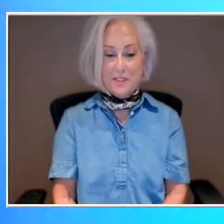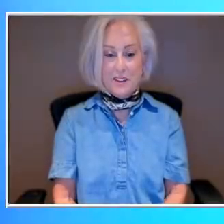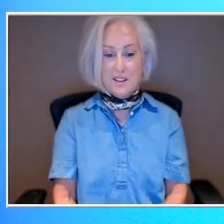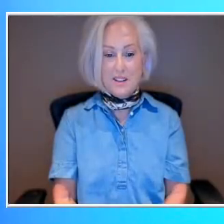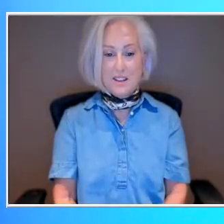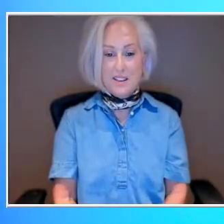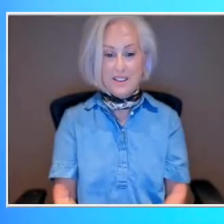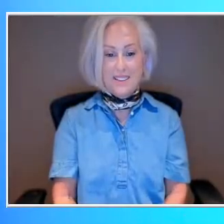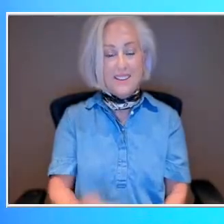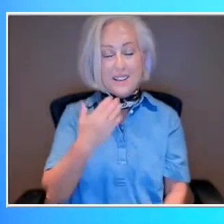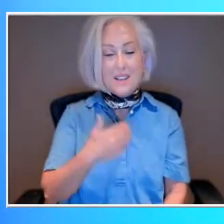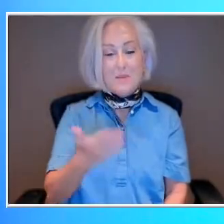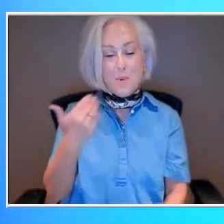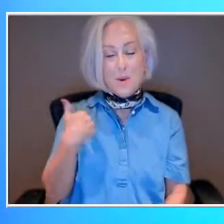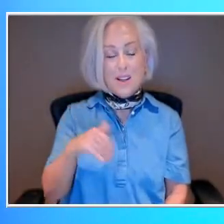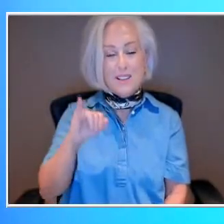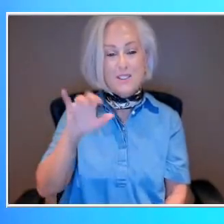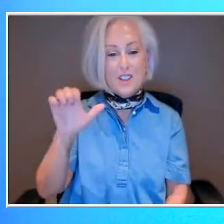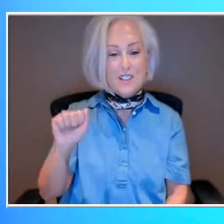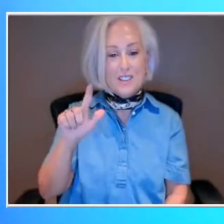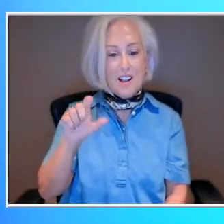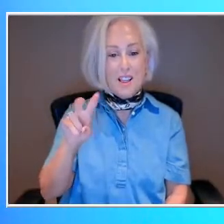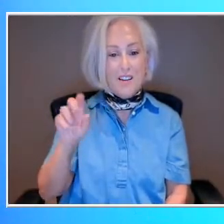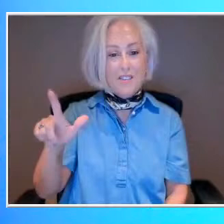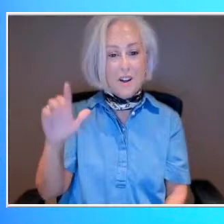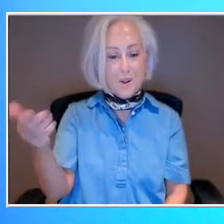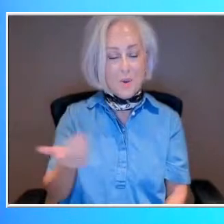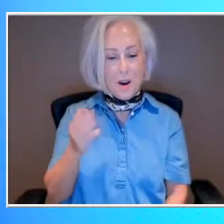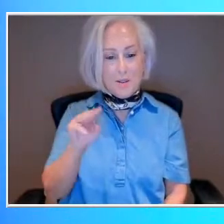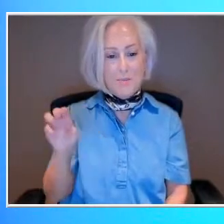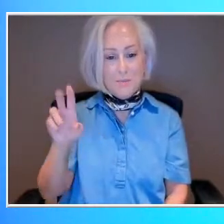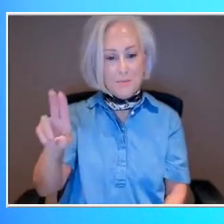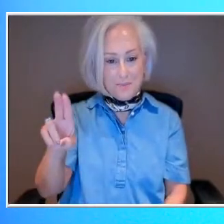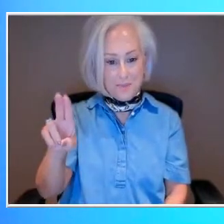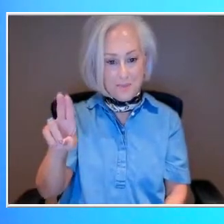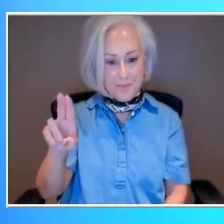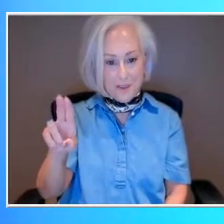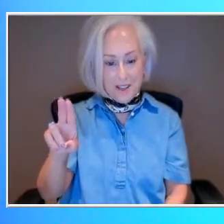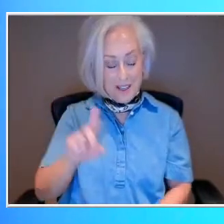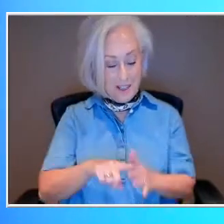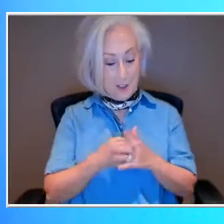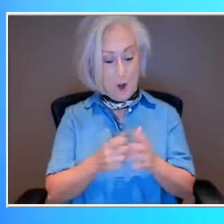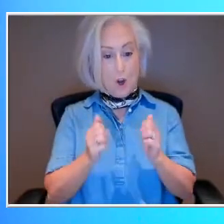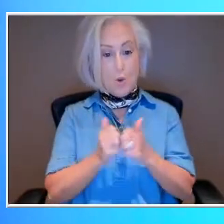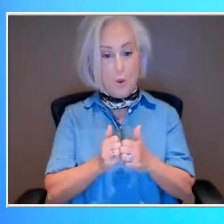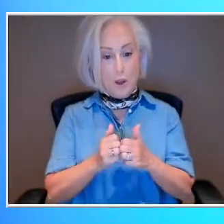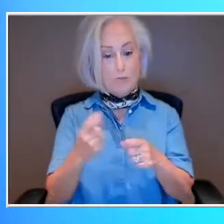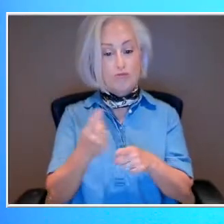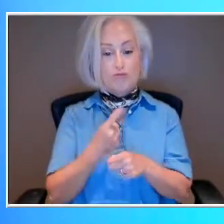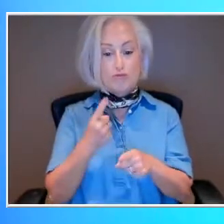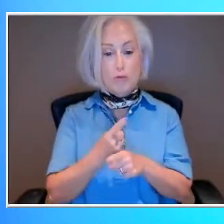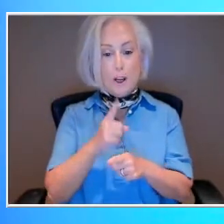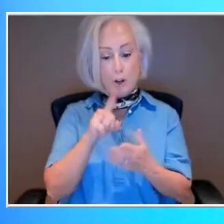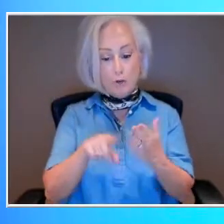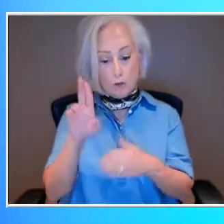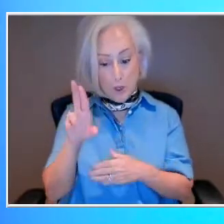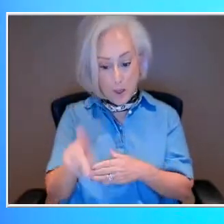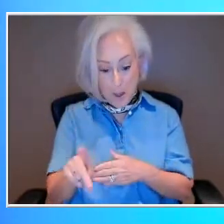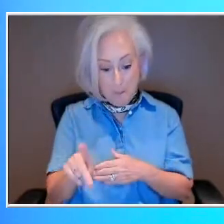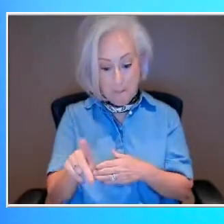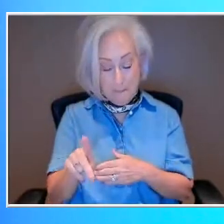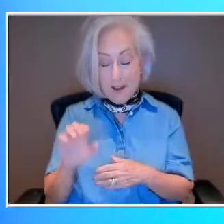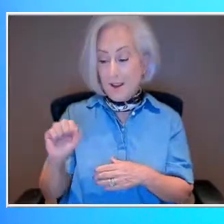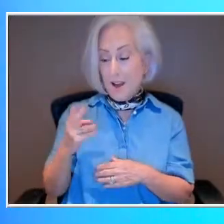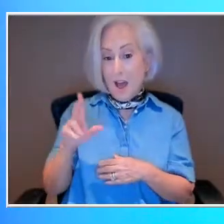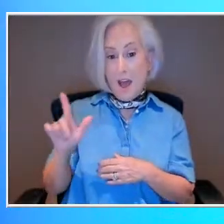Good morning, I'm Jessica Lovell and welcome to the Morning Medical Update. It started with a routine checkup and then Ashley heard the words no